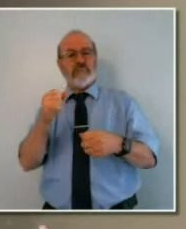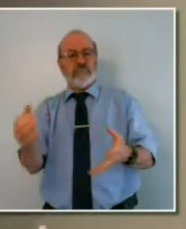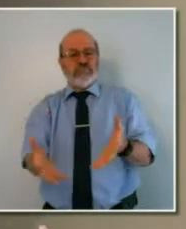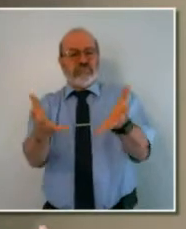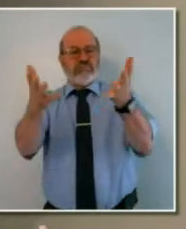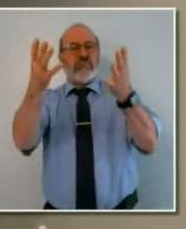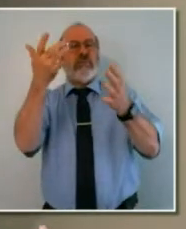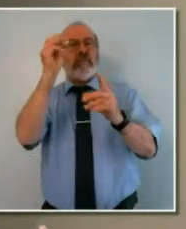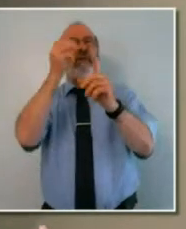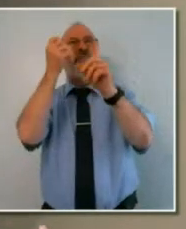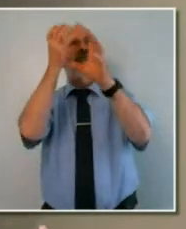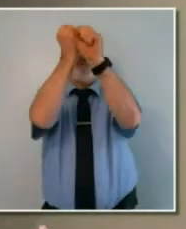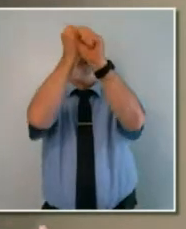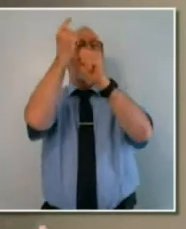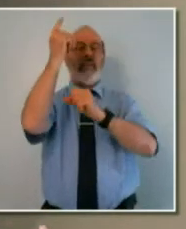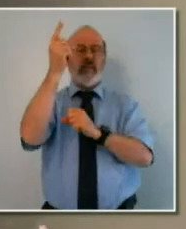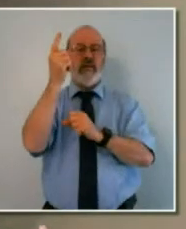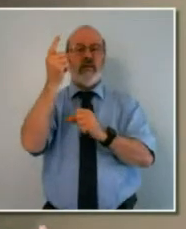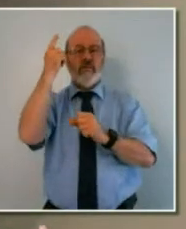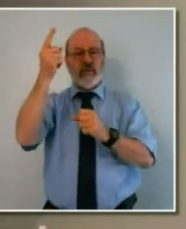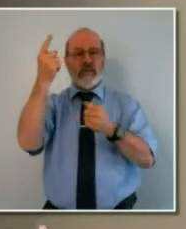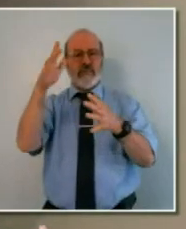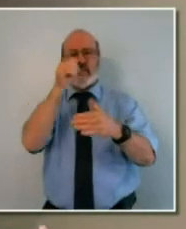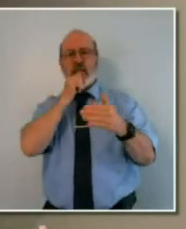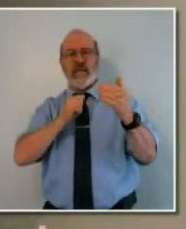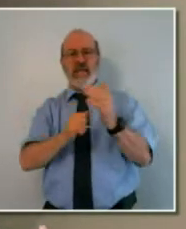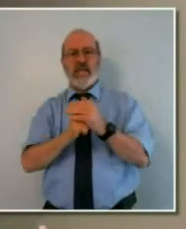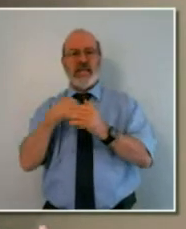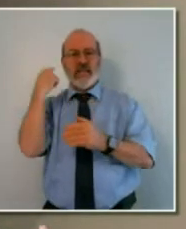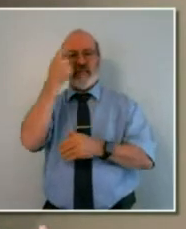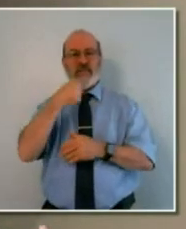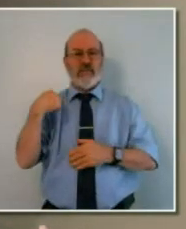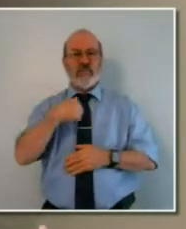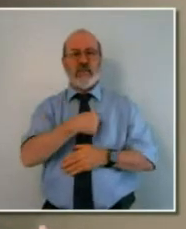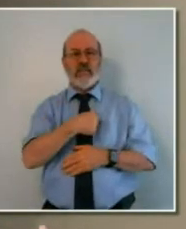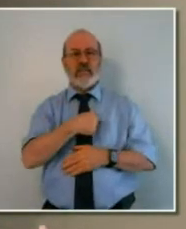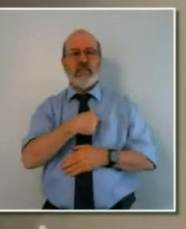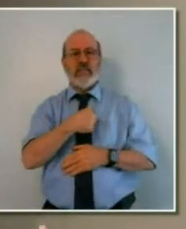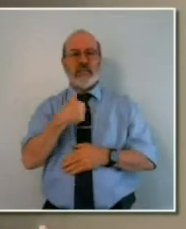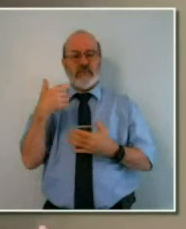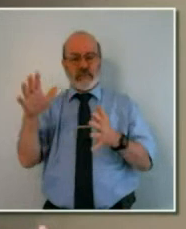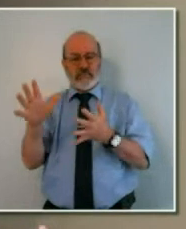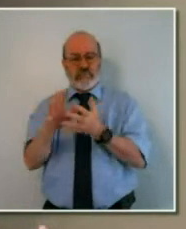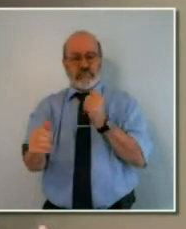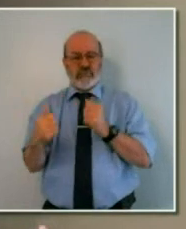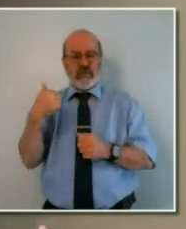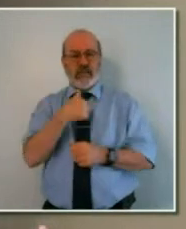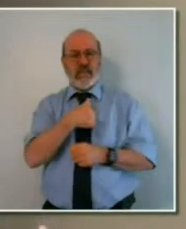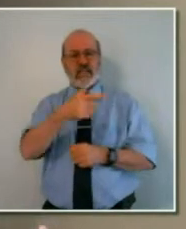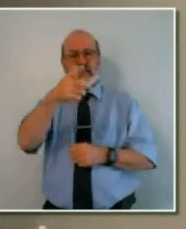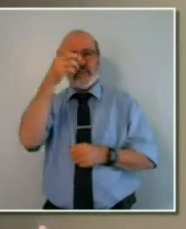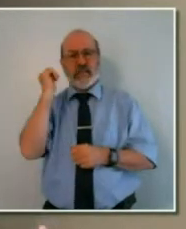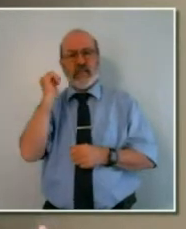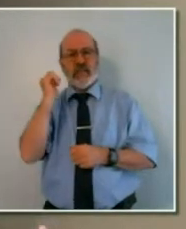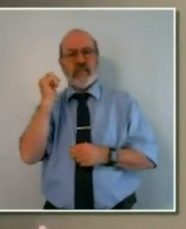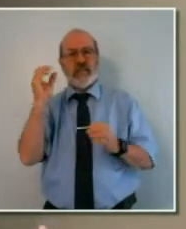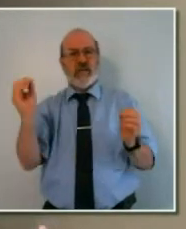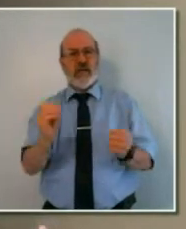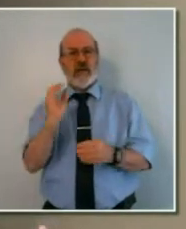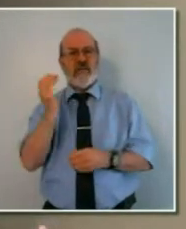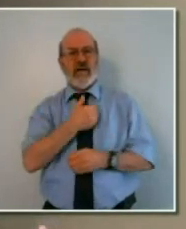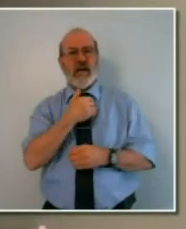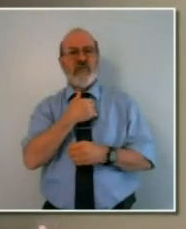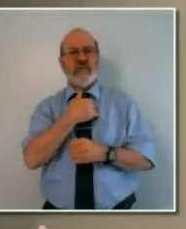thee. For thou hast hid thy face from us, and hast consumed us because of our